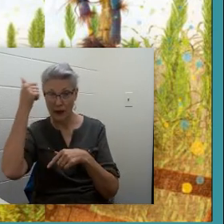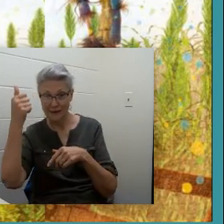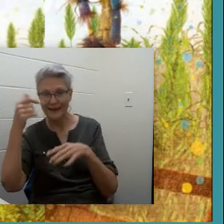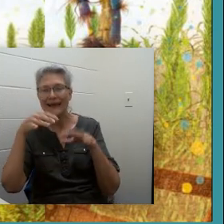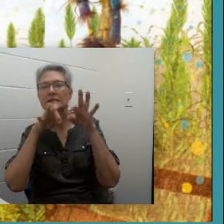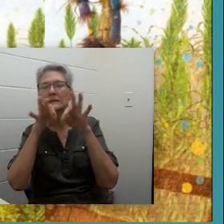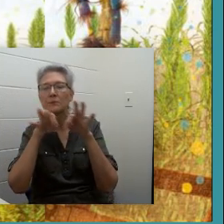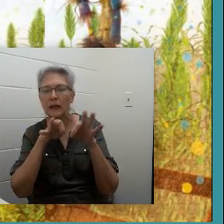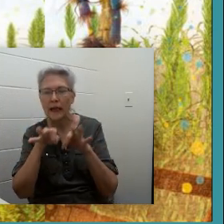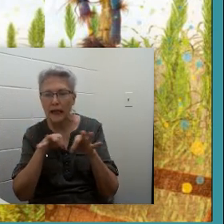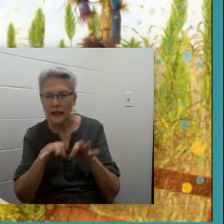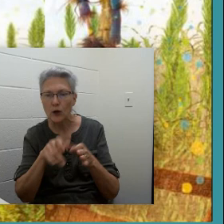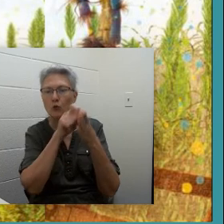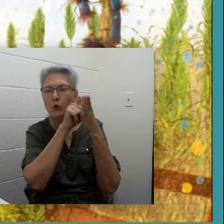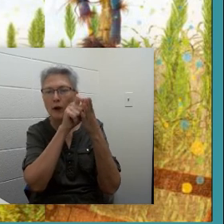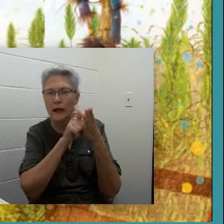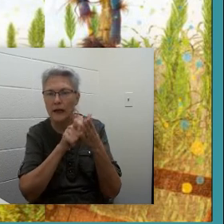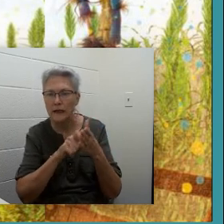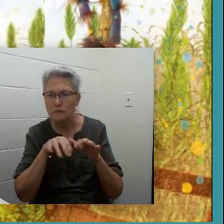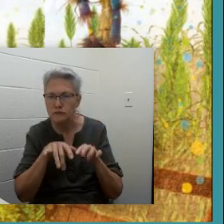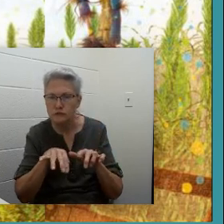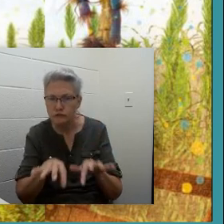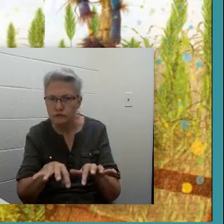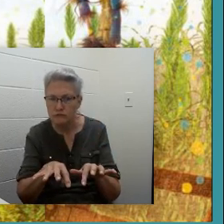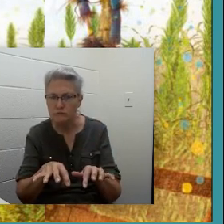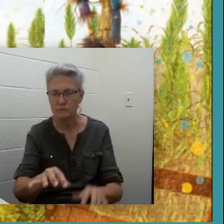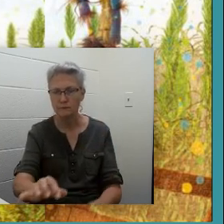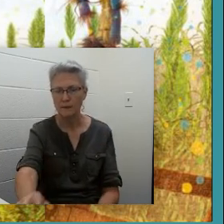then explain your thinking.